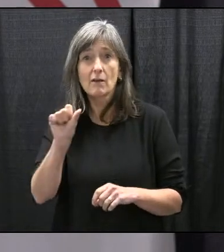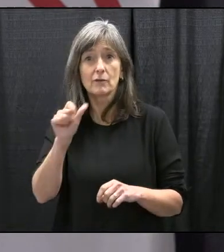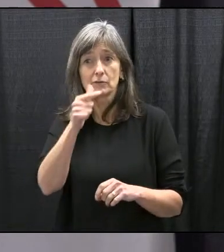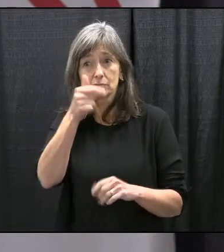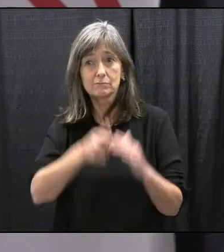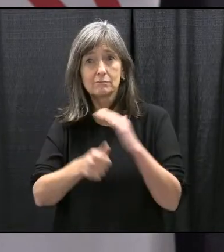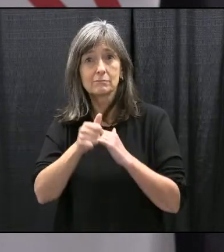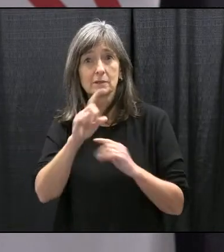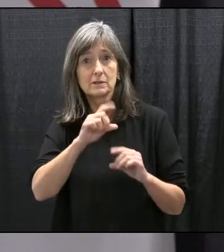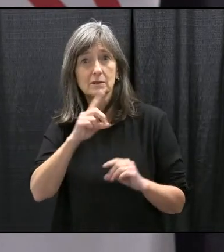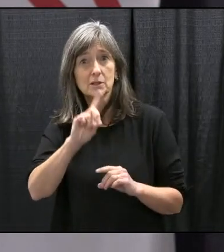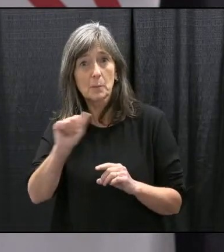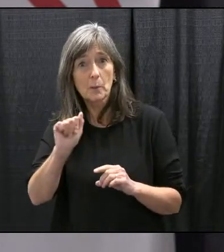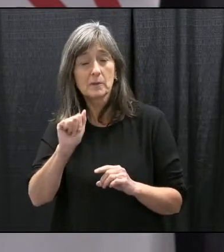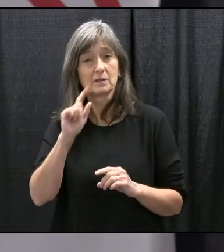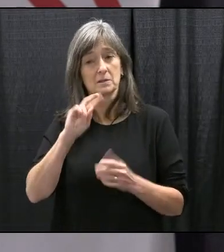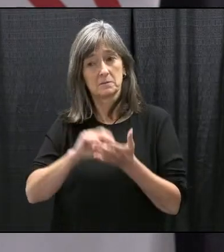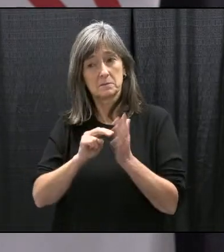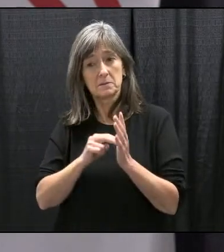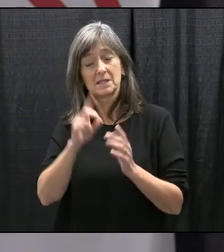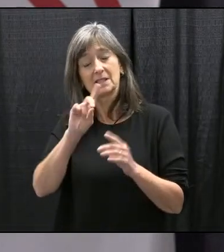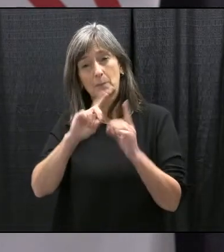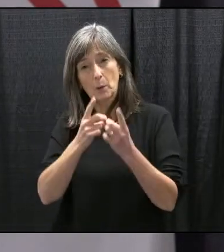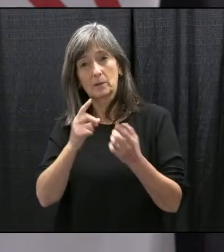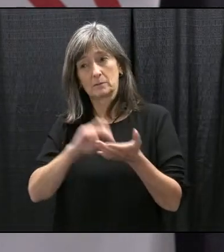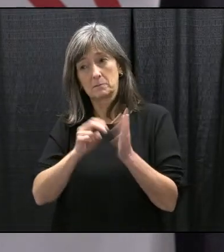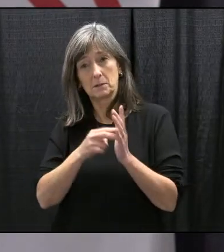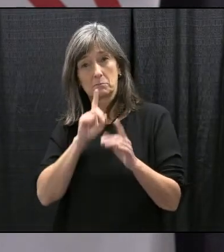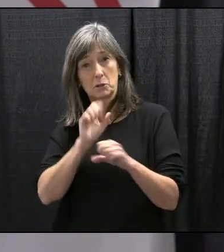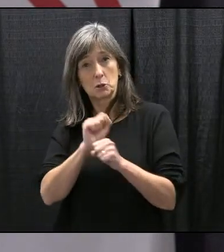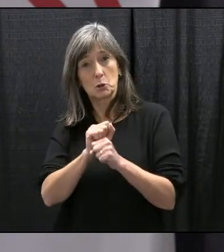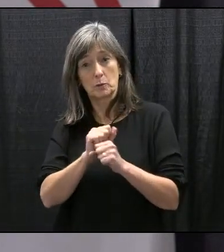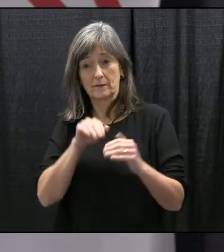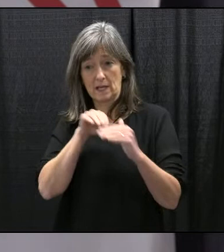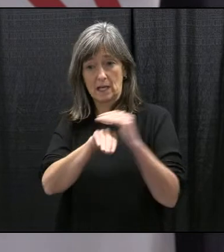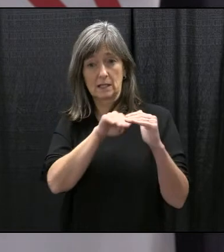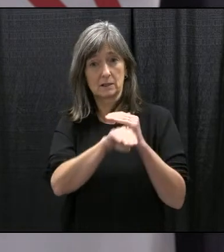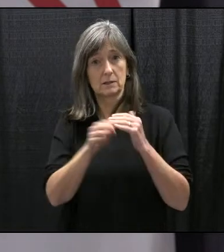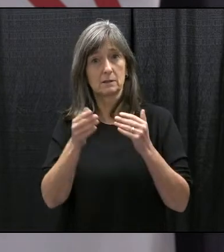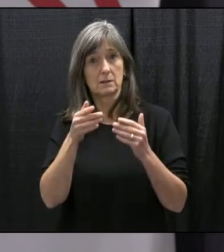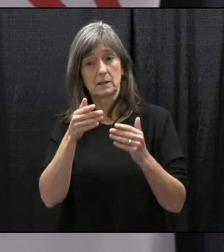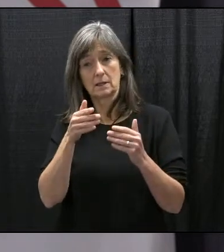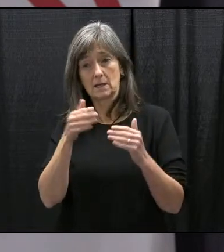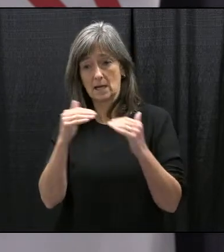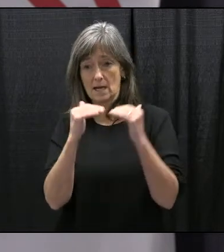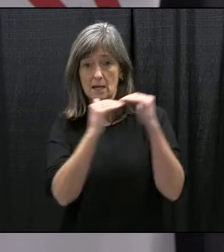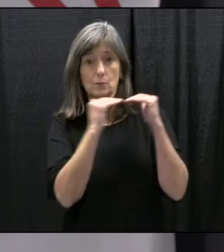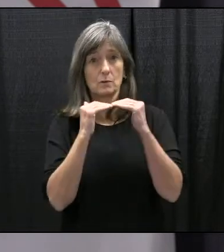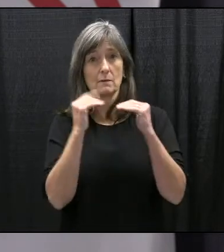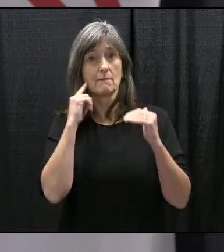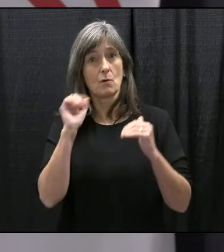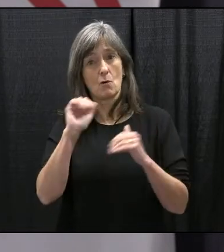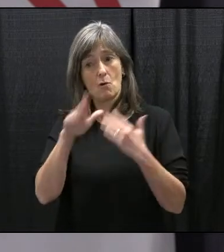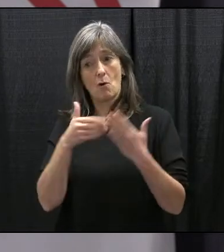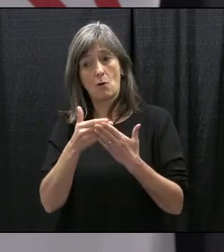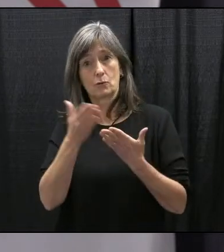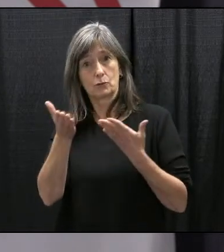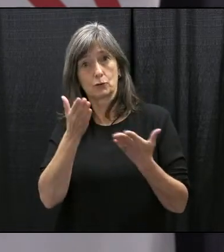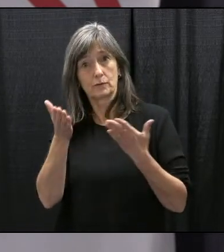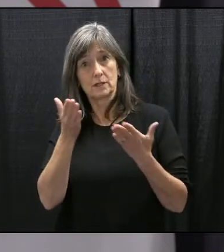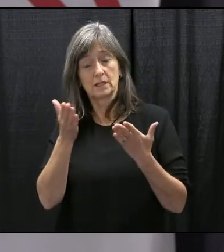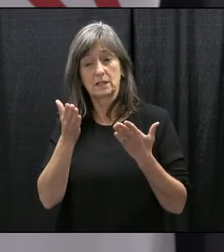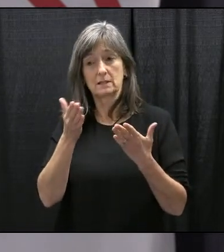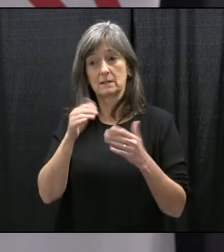of provincial accessibility legislation to help ensure equitable access to services and opportunities for people with